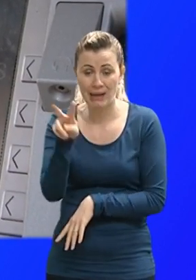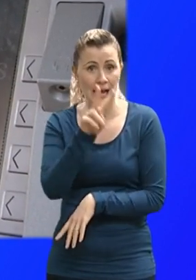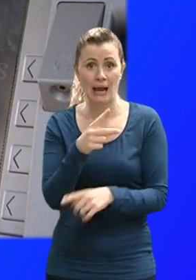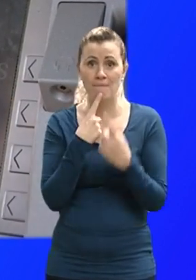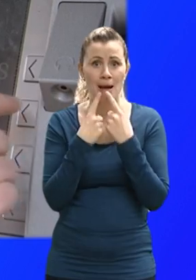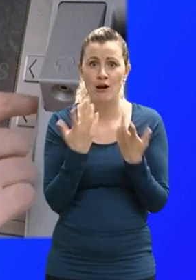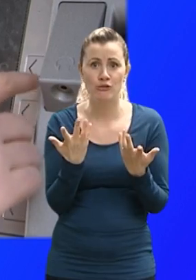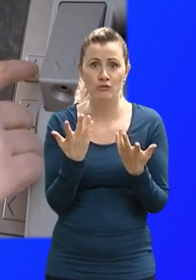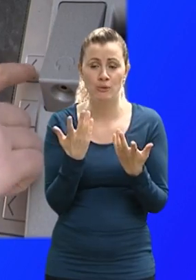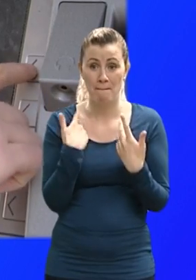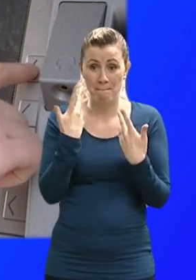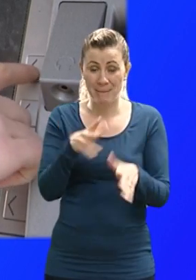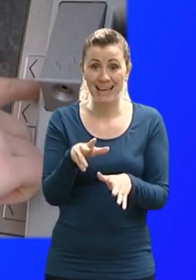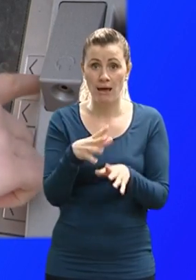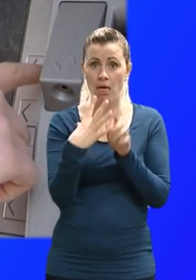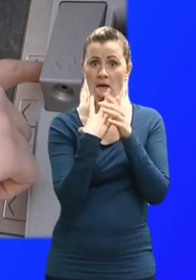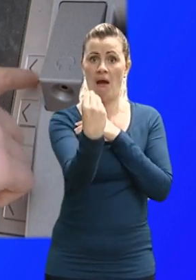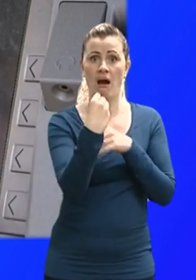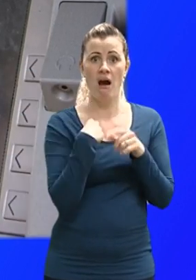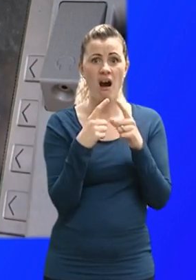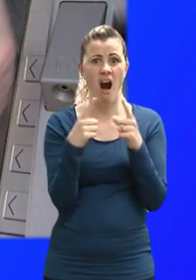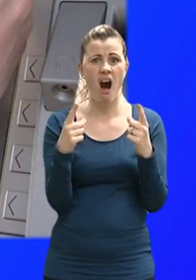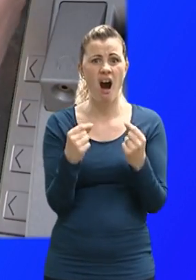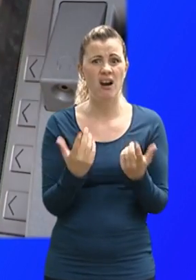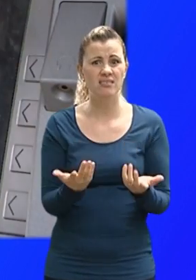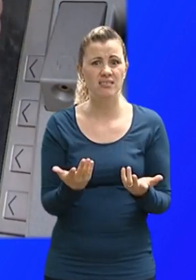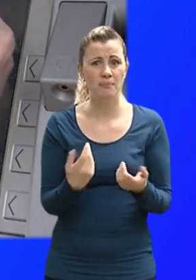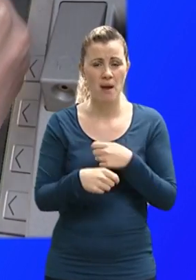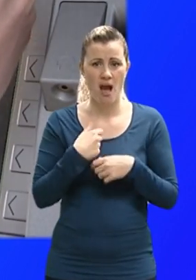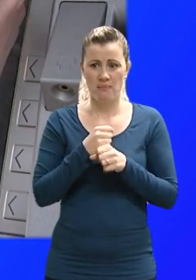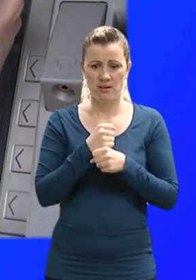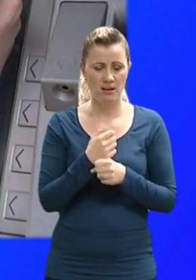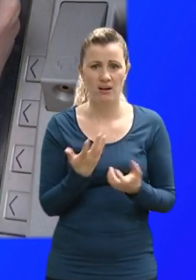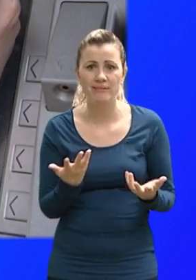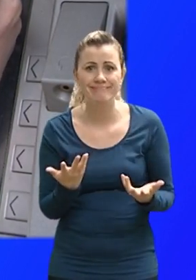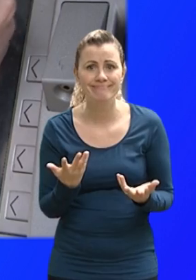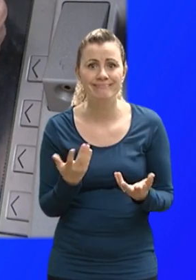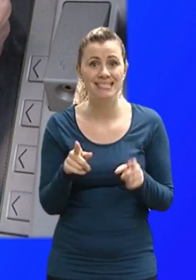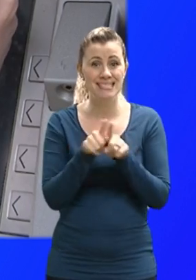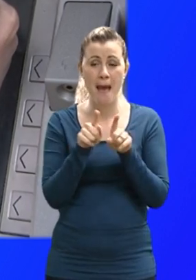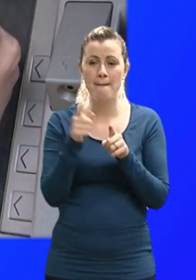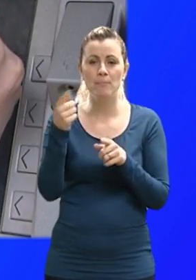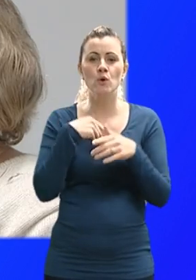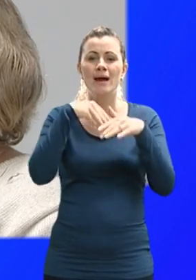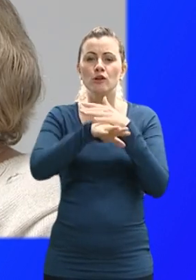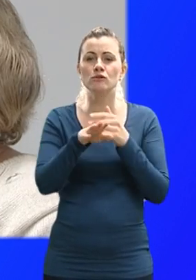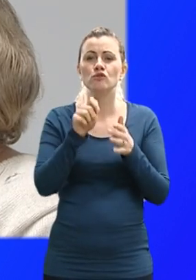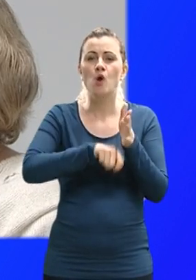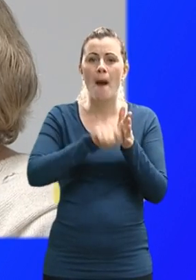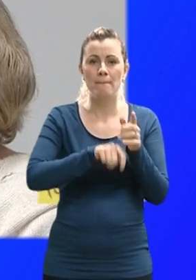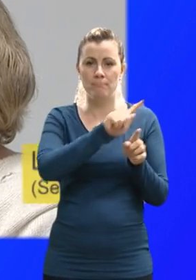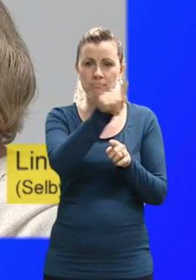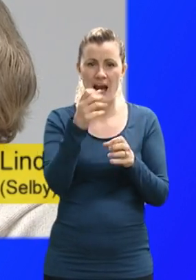I can't read the instructions what to do. So I cannot ever go to a cash point machine. I've tried